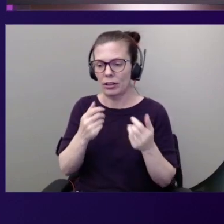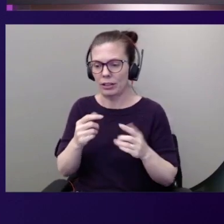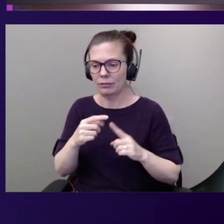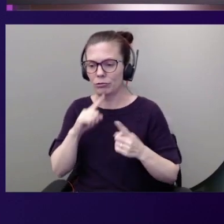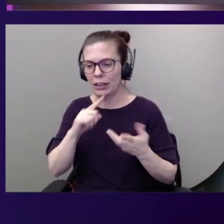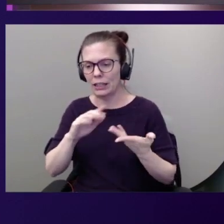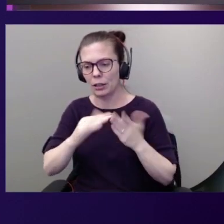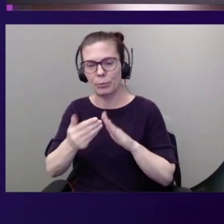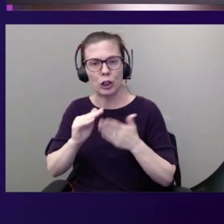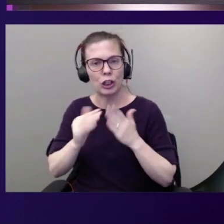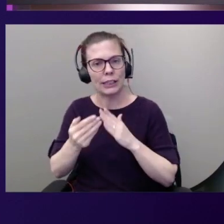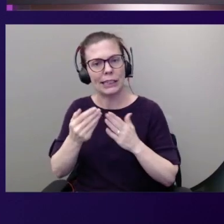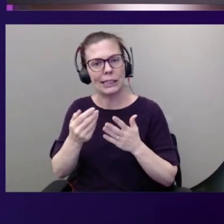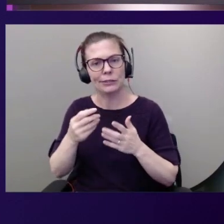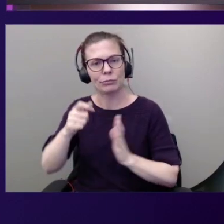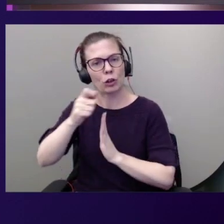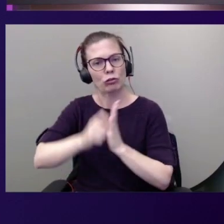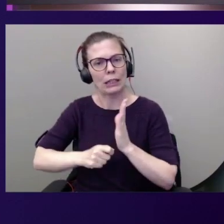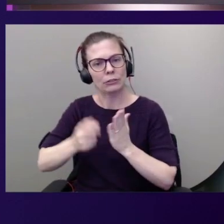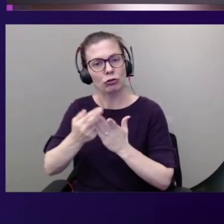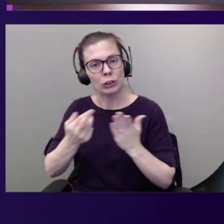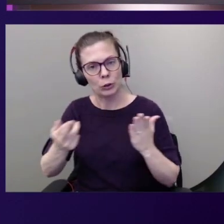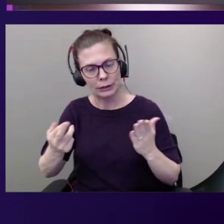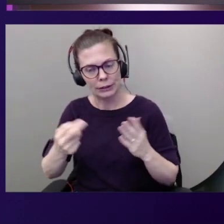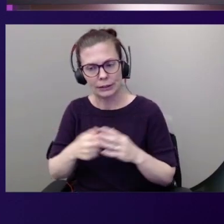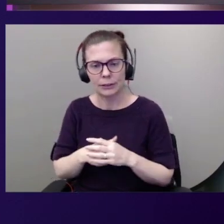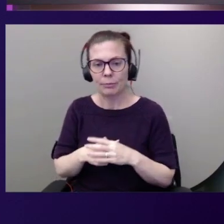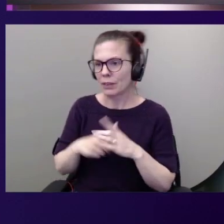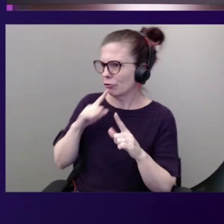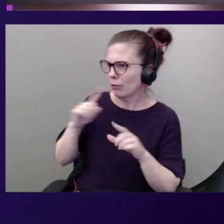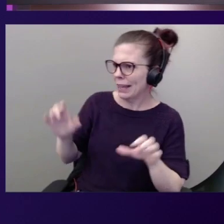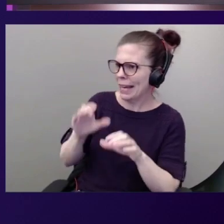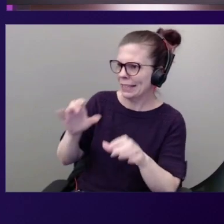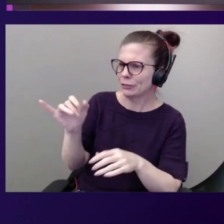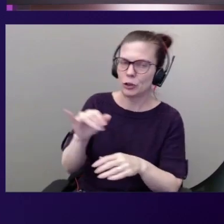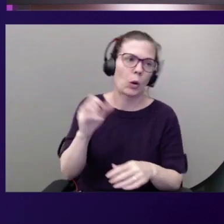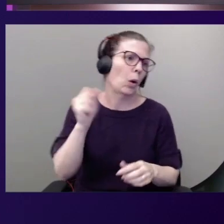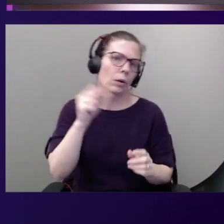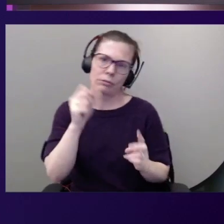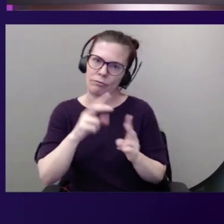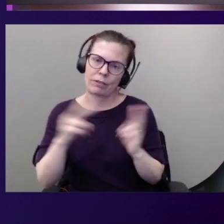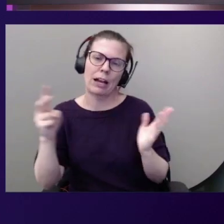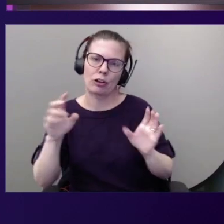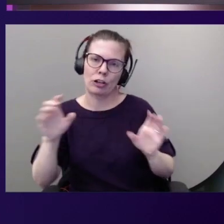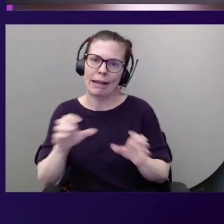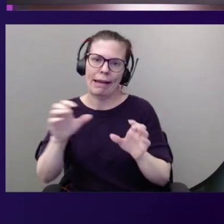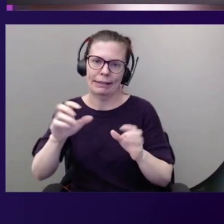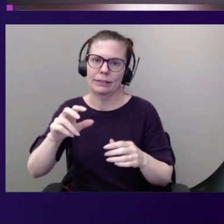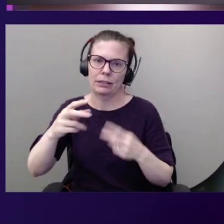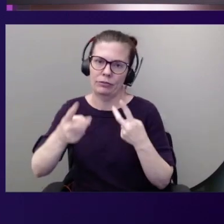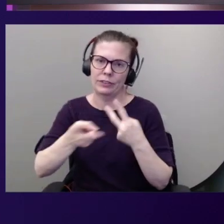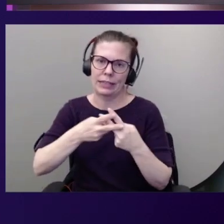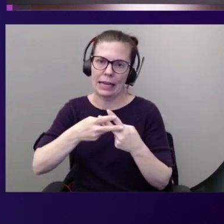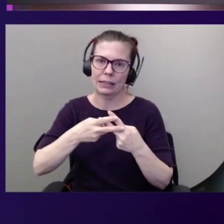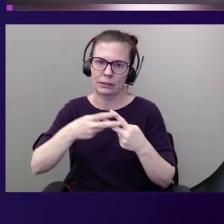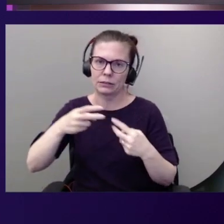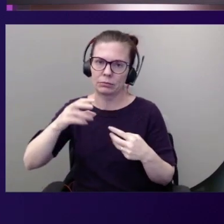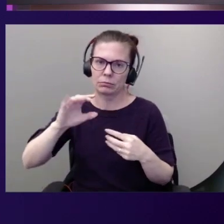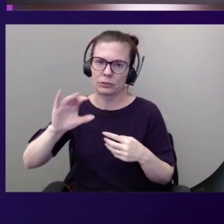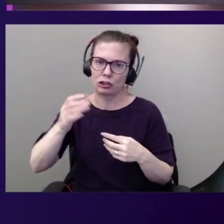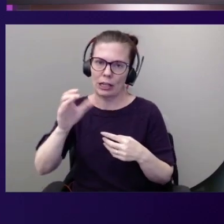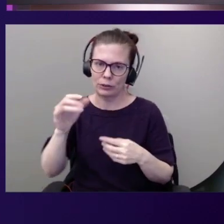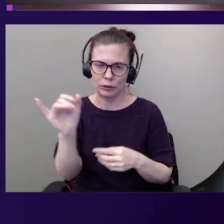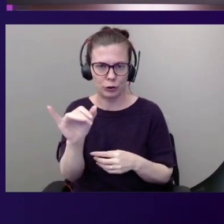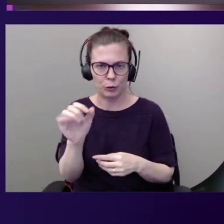community-written resources. And it's very active too. It's a very active Slack channel. It is, yeah. Yeah, absolutely.